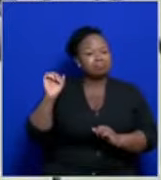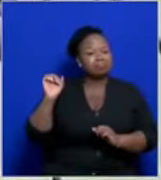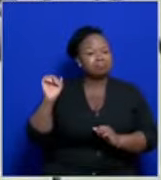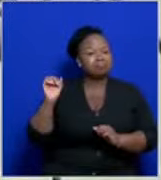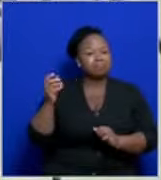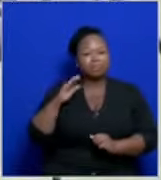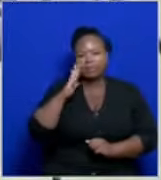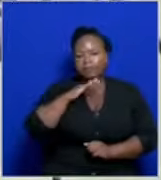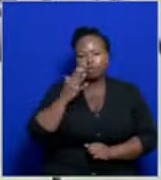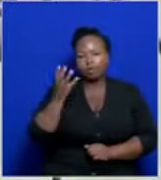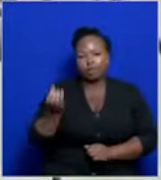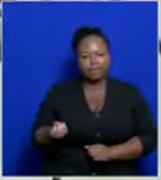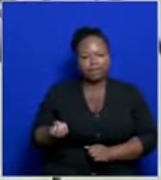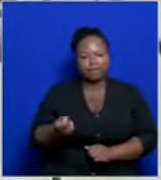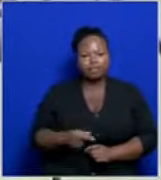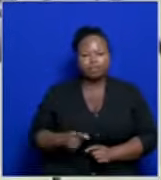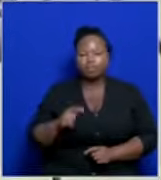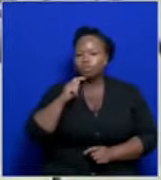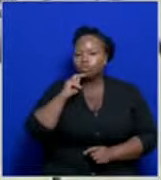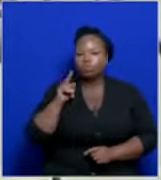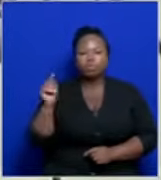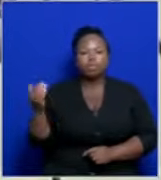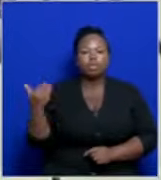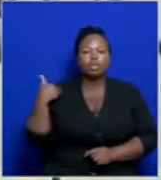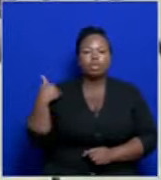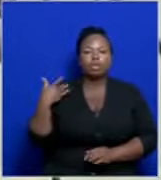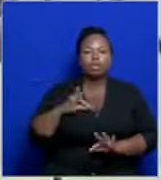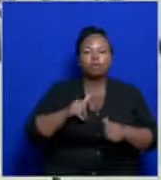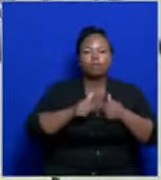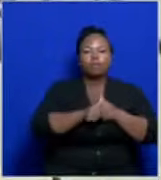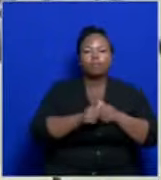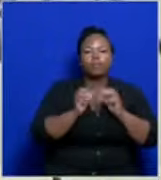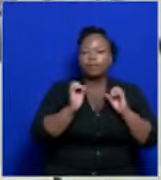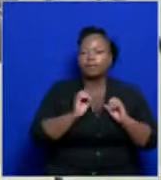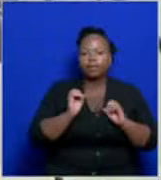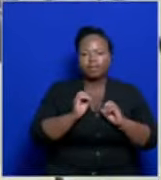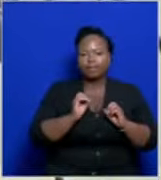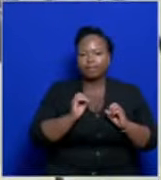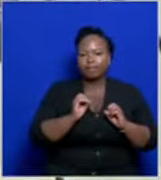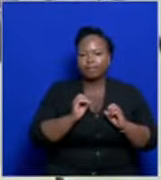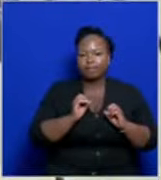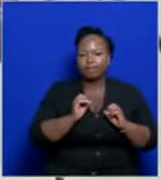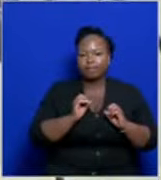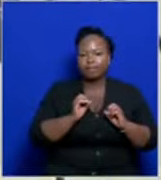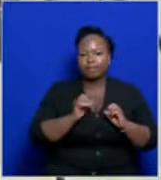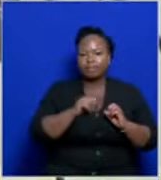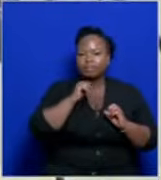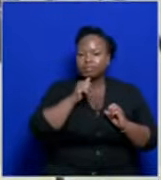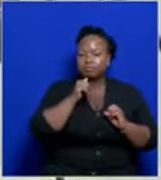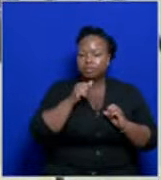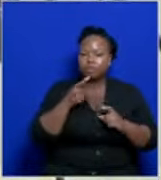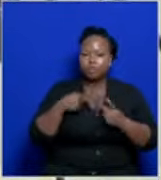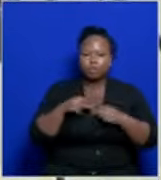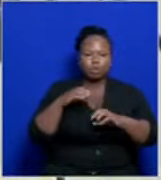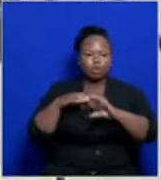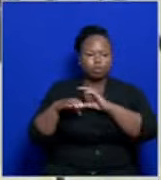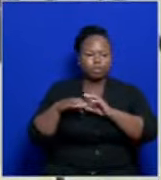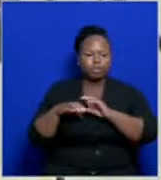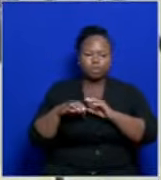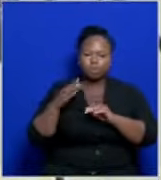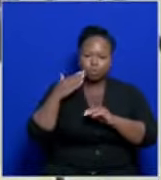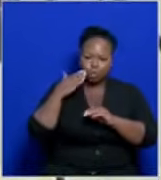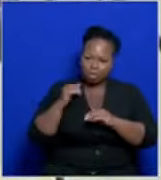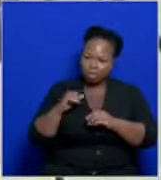not make follow-up to me regardless of our communication after sending this video footage,